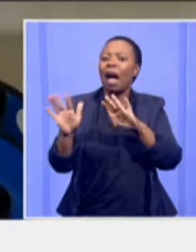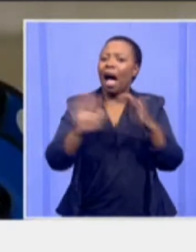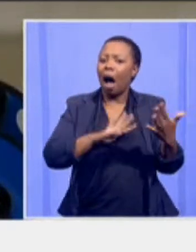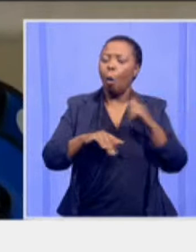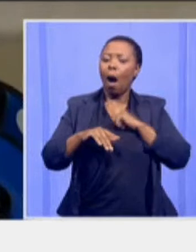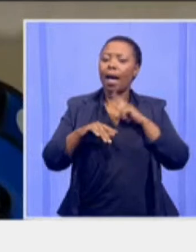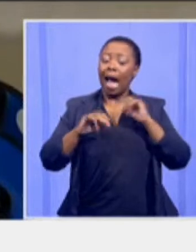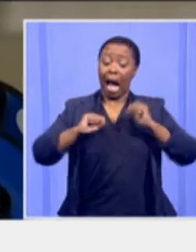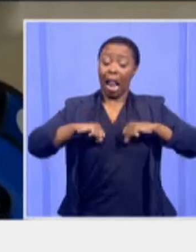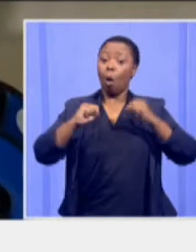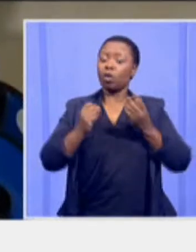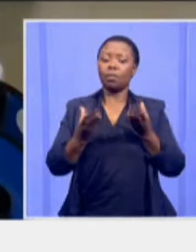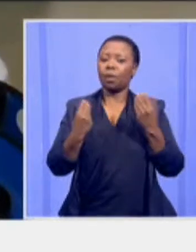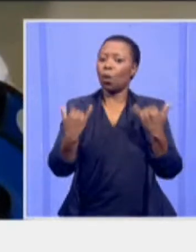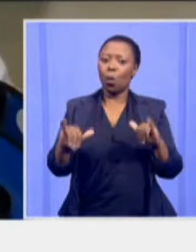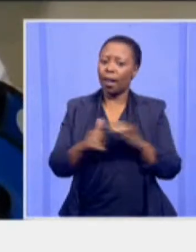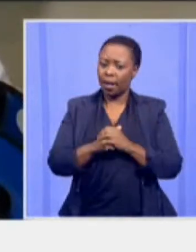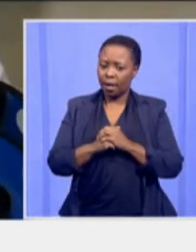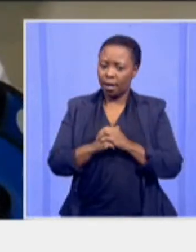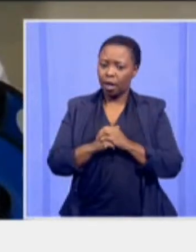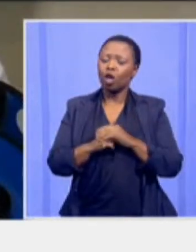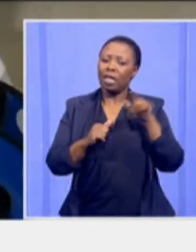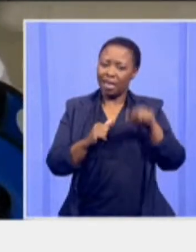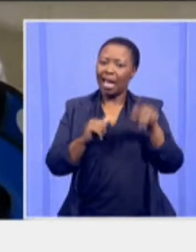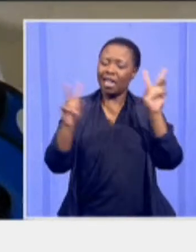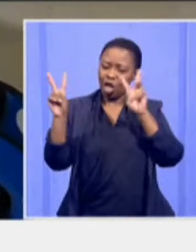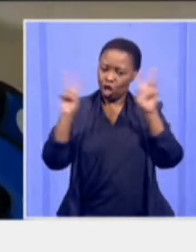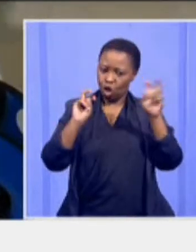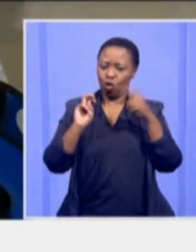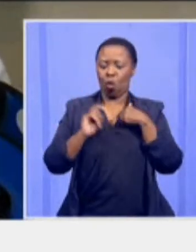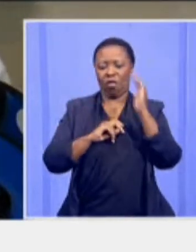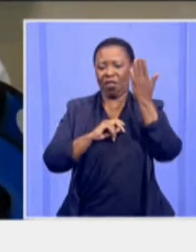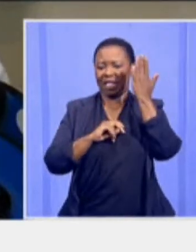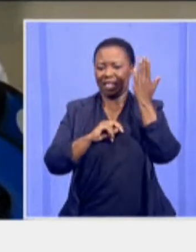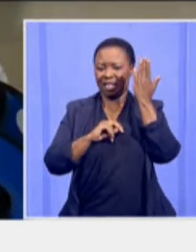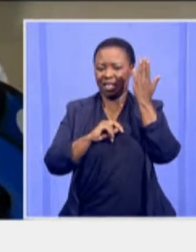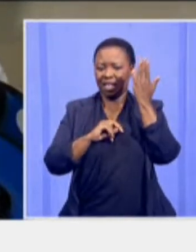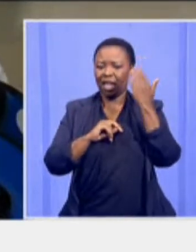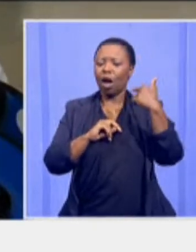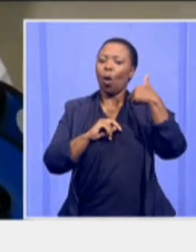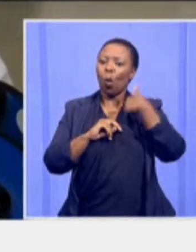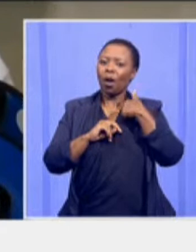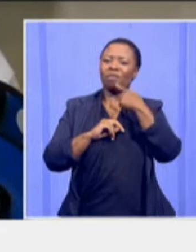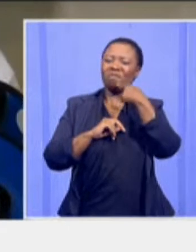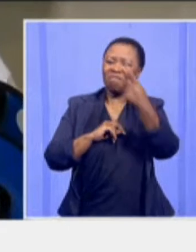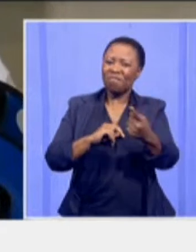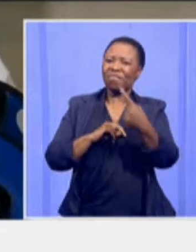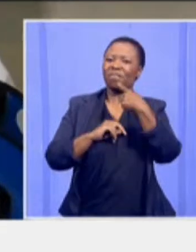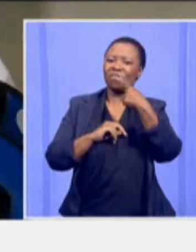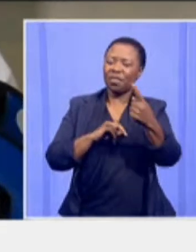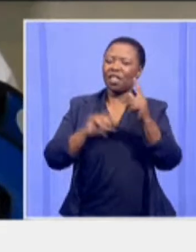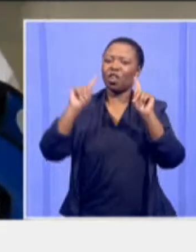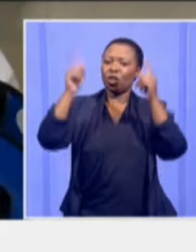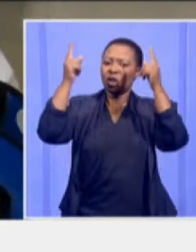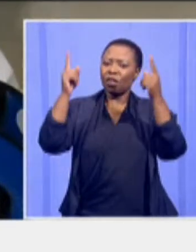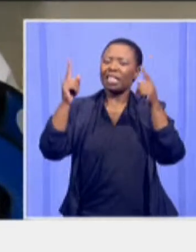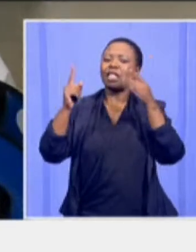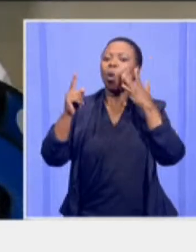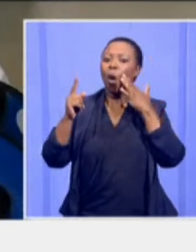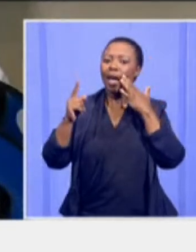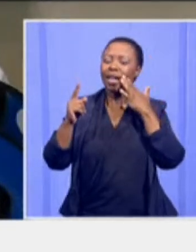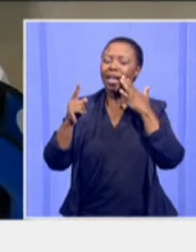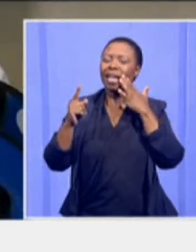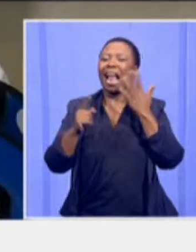received. That's the issue we are facing. And we've been saying this to the university since last year. These are not